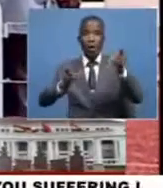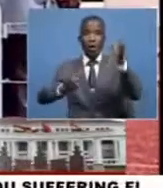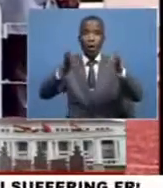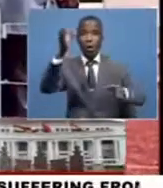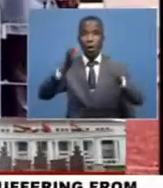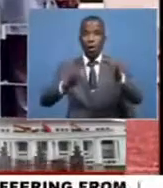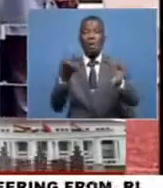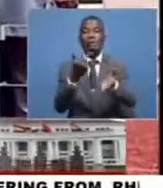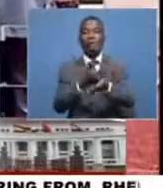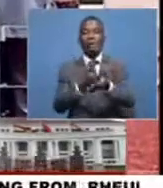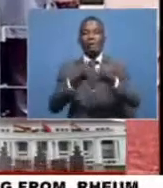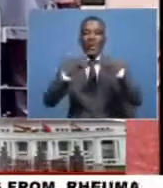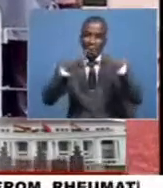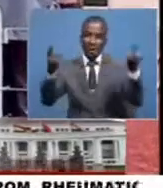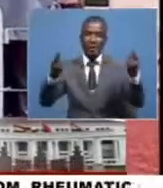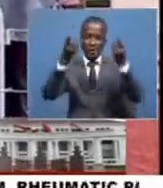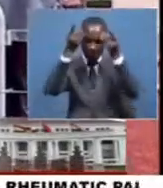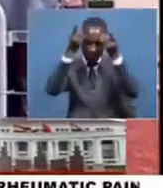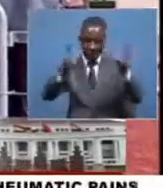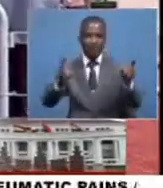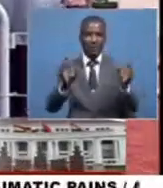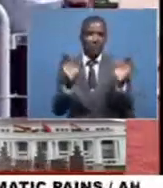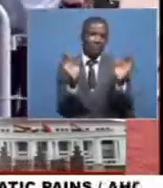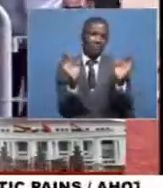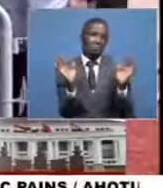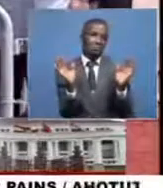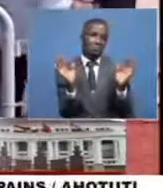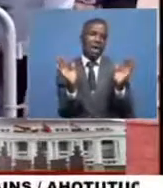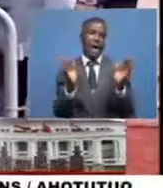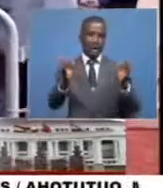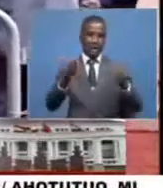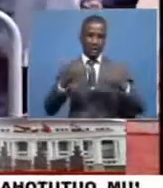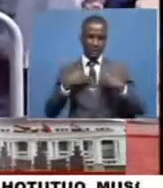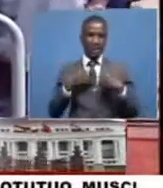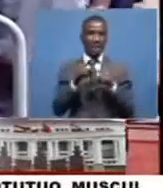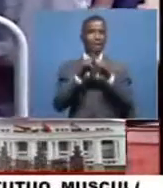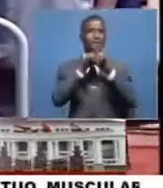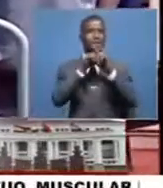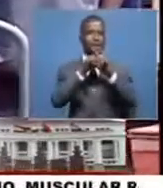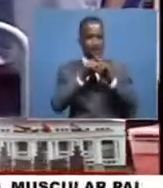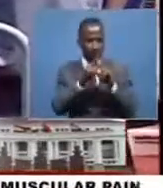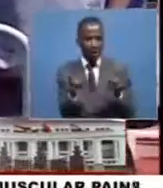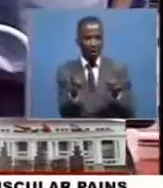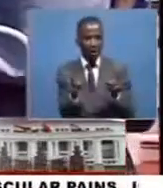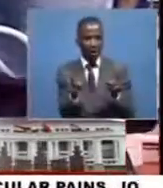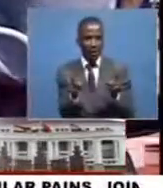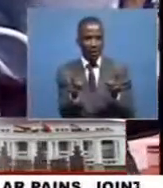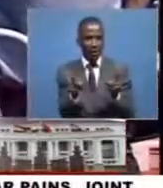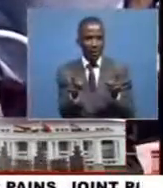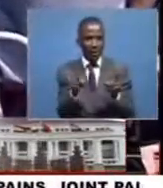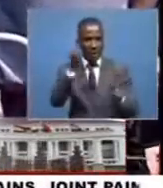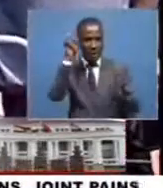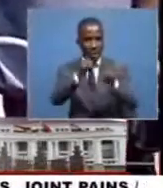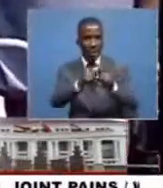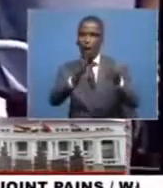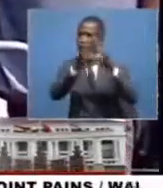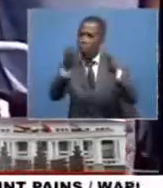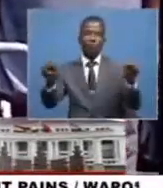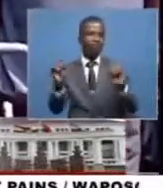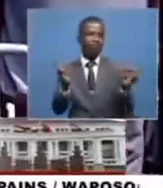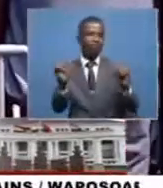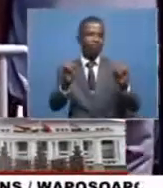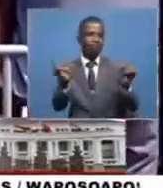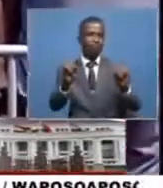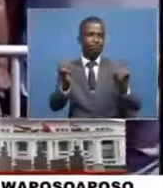of Ghana. We have nothing to do but to accept it. We disagree with